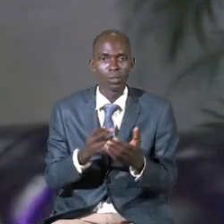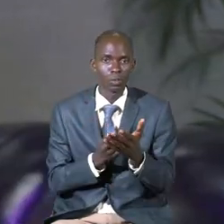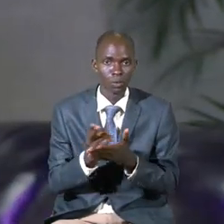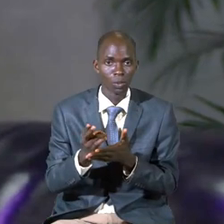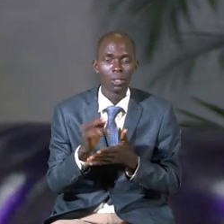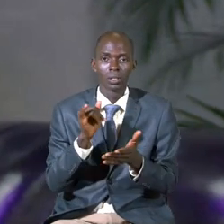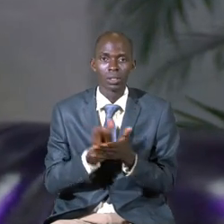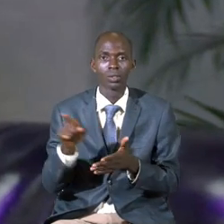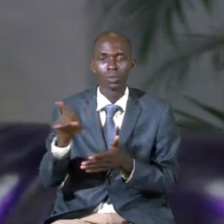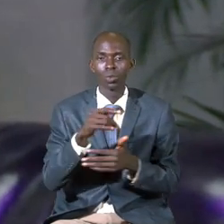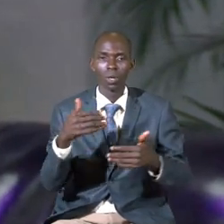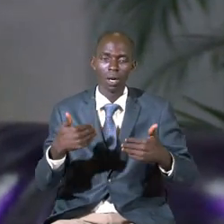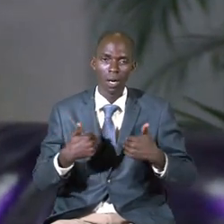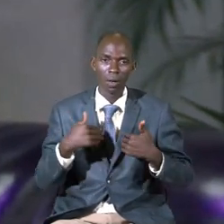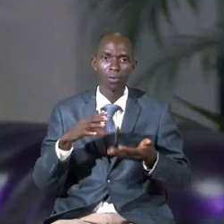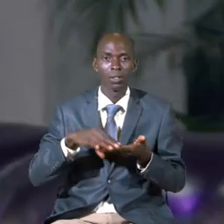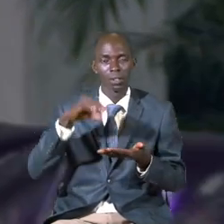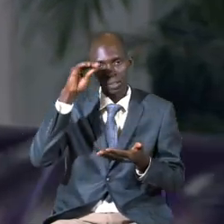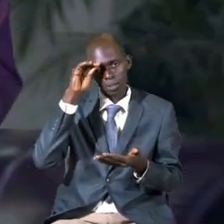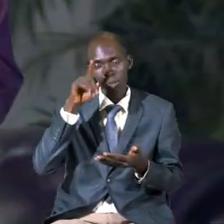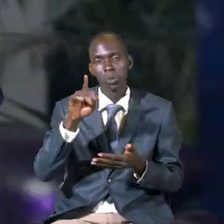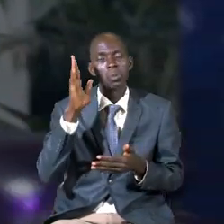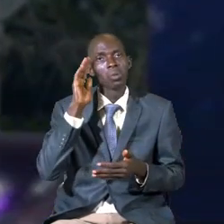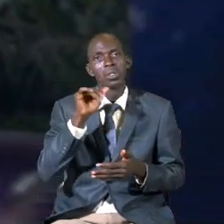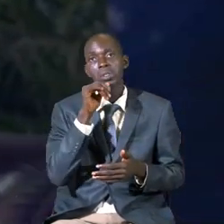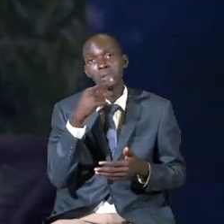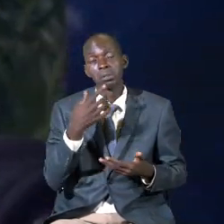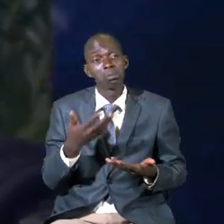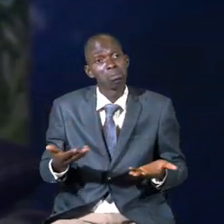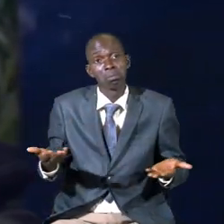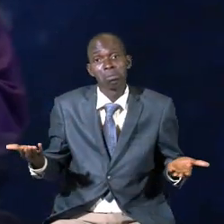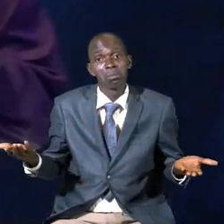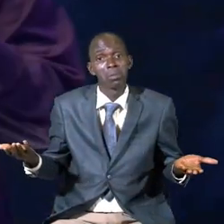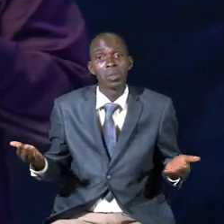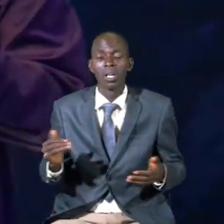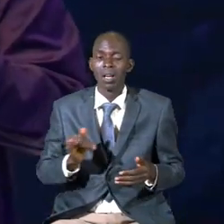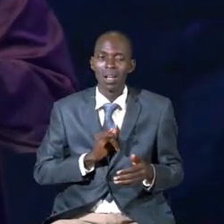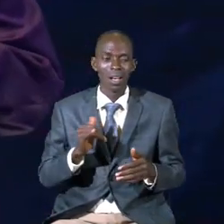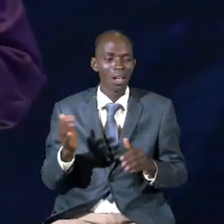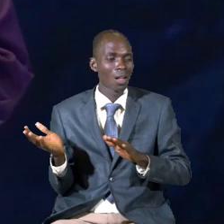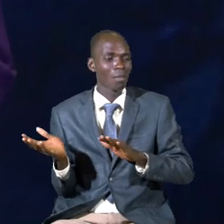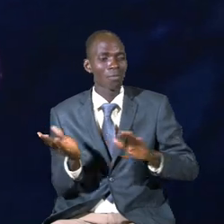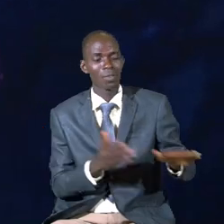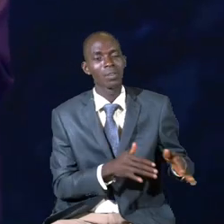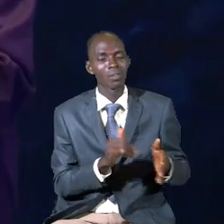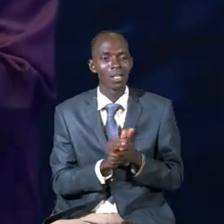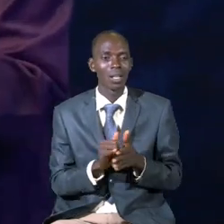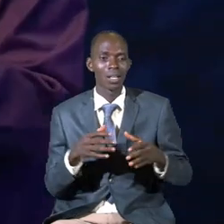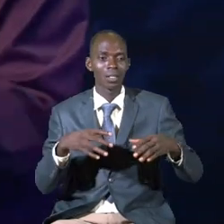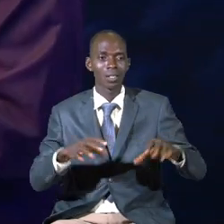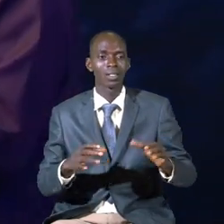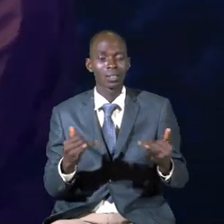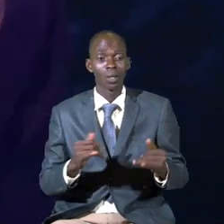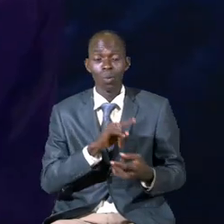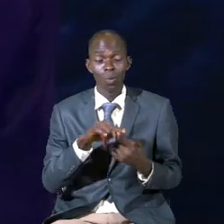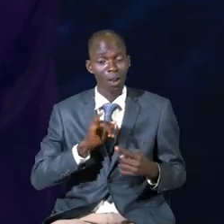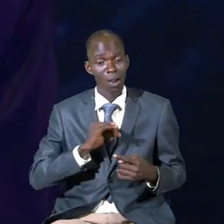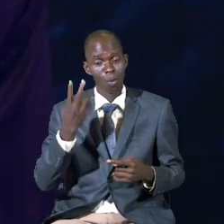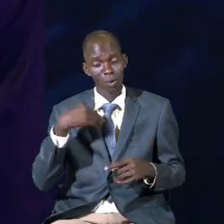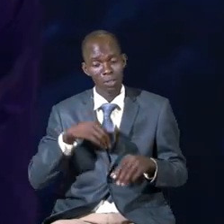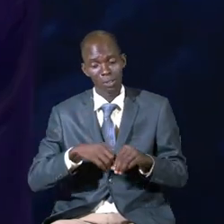have lunch you're not say well i'm outside that class now it's you know when i was in the lower classes